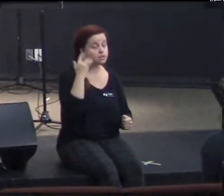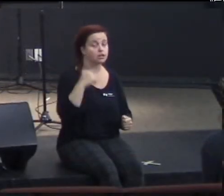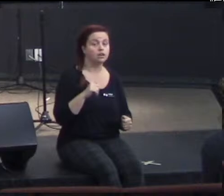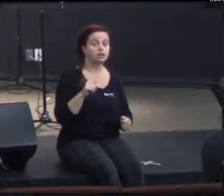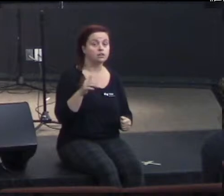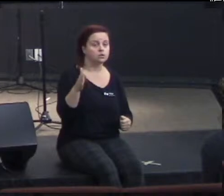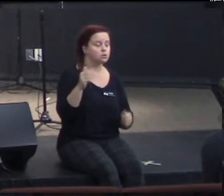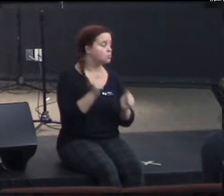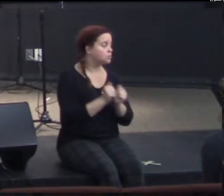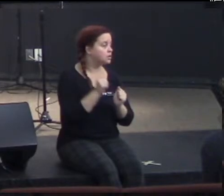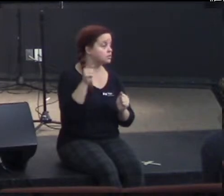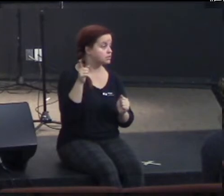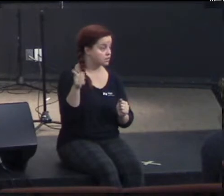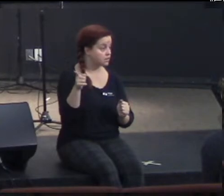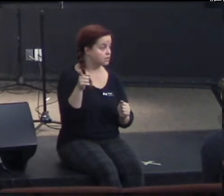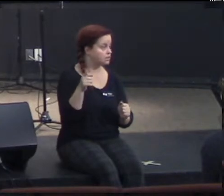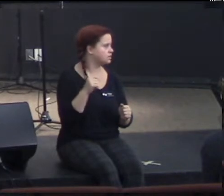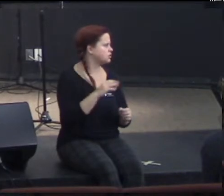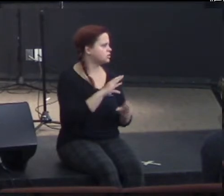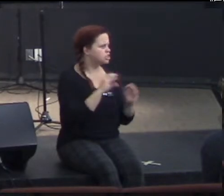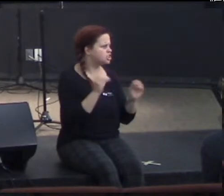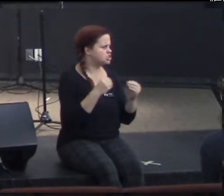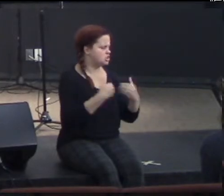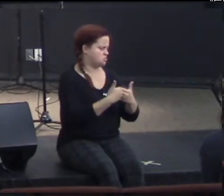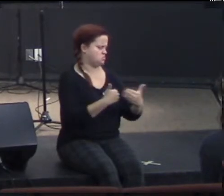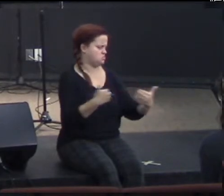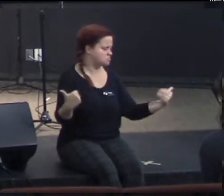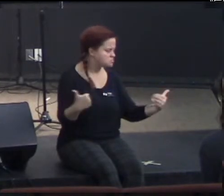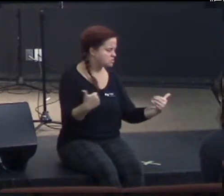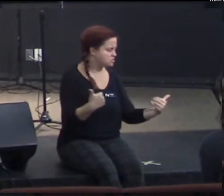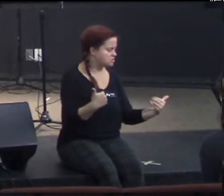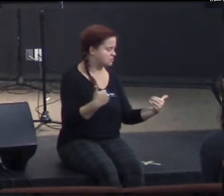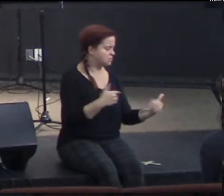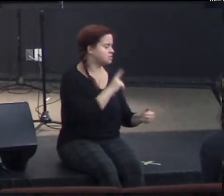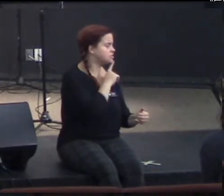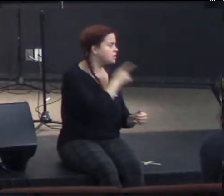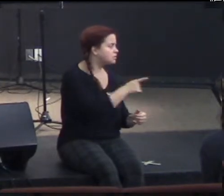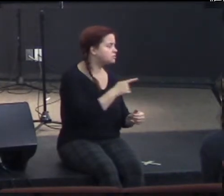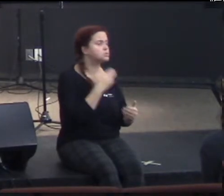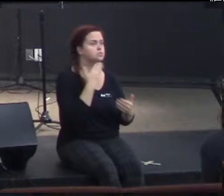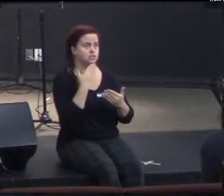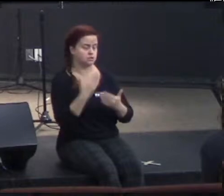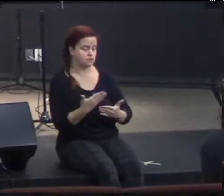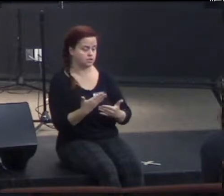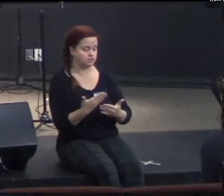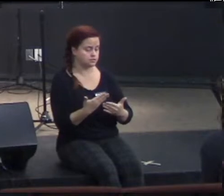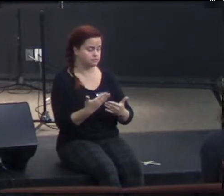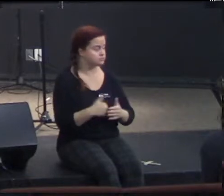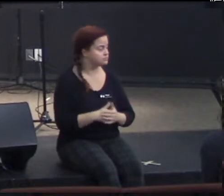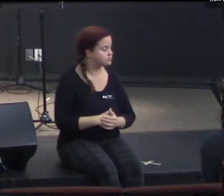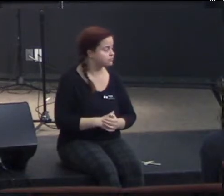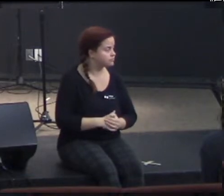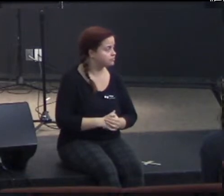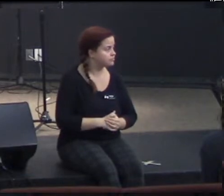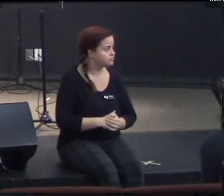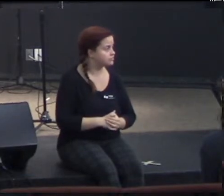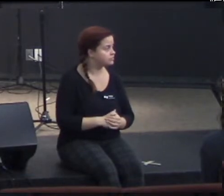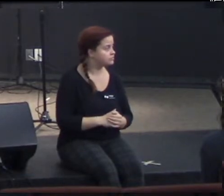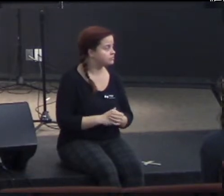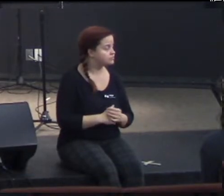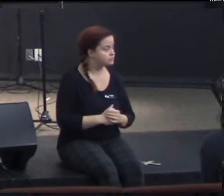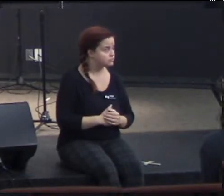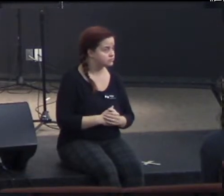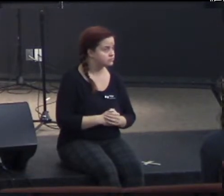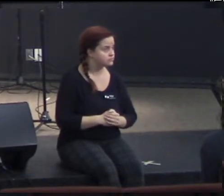truth. It's in one person, but there is a tension between the application of grace and